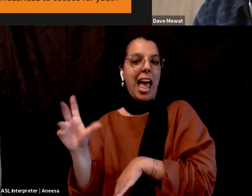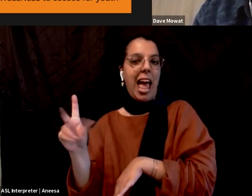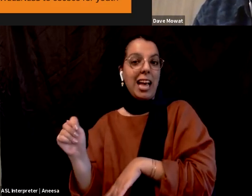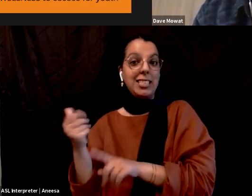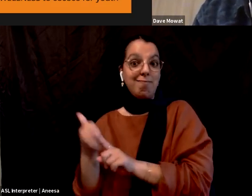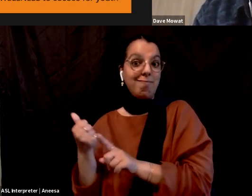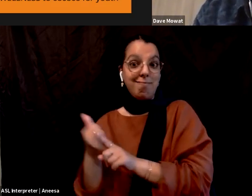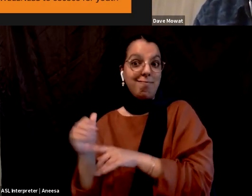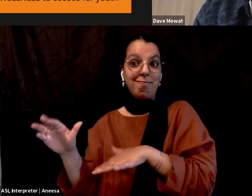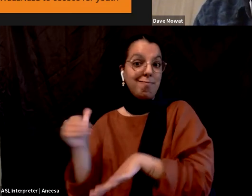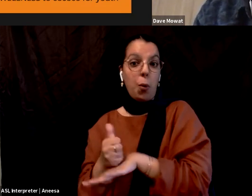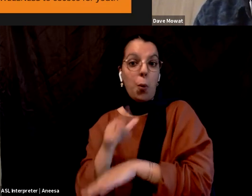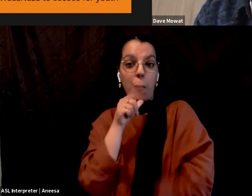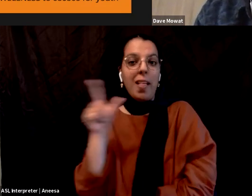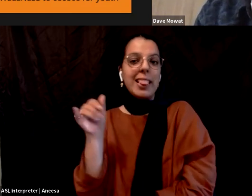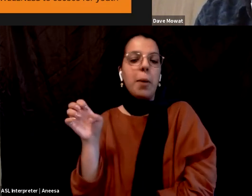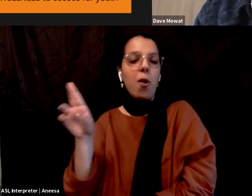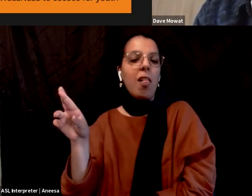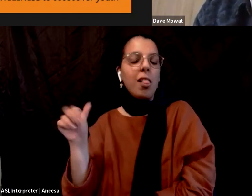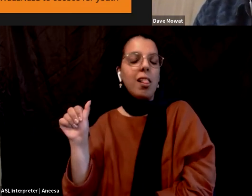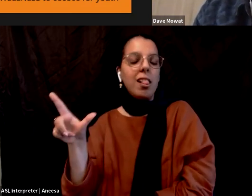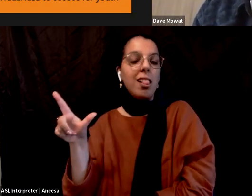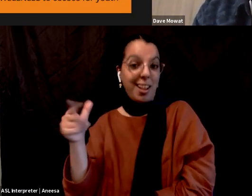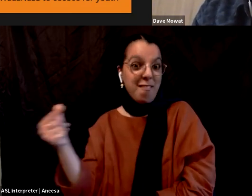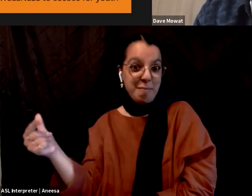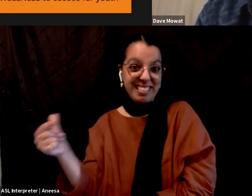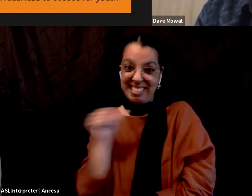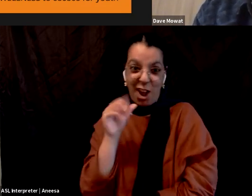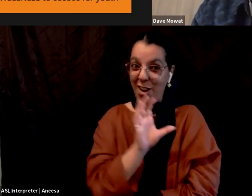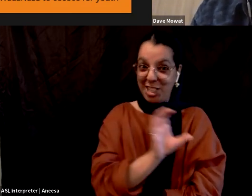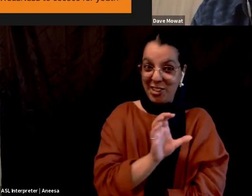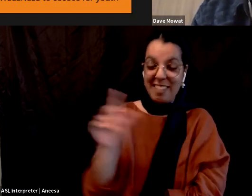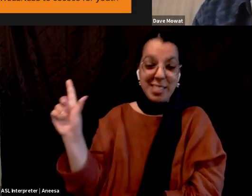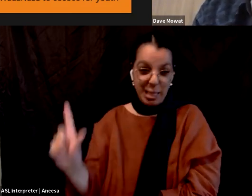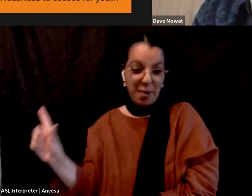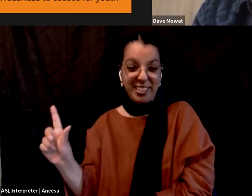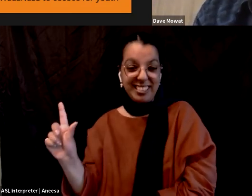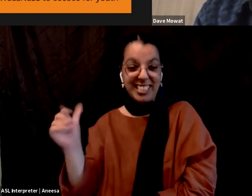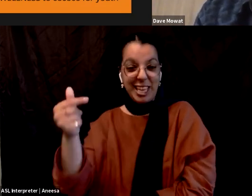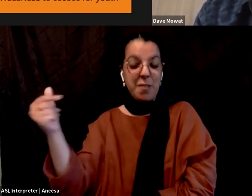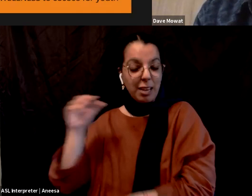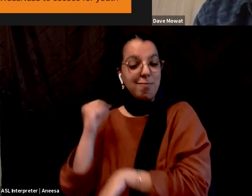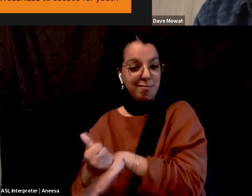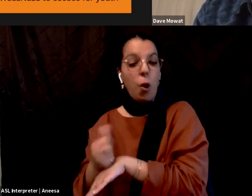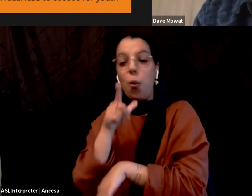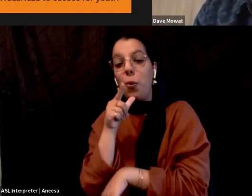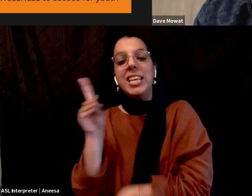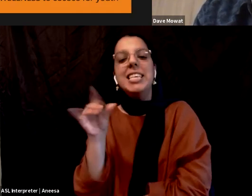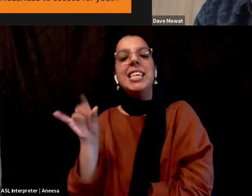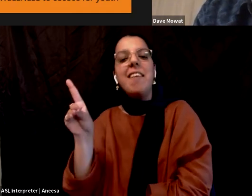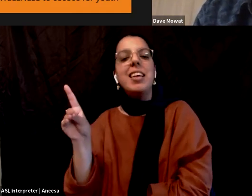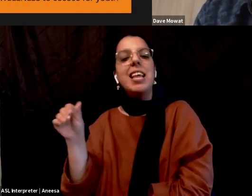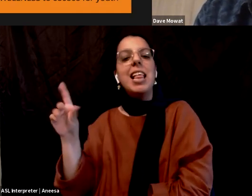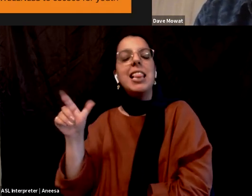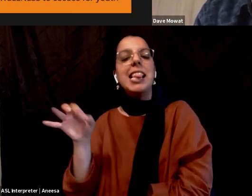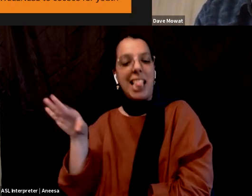John A. Macdonald was not in power at that time. In fact, it was David Laird, MP, who actually stick-handled